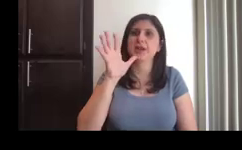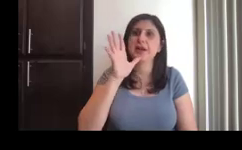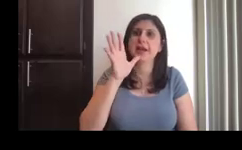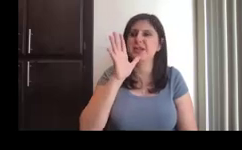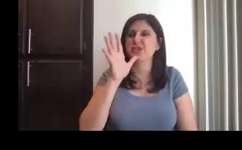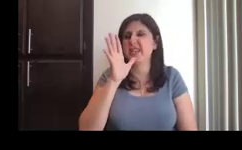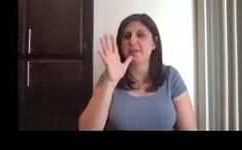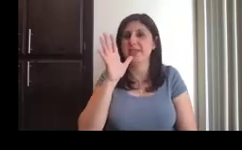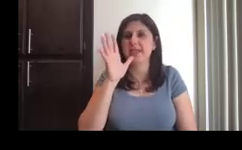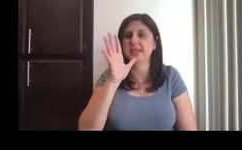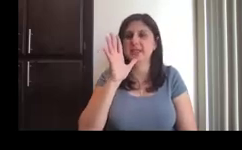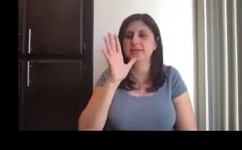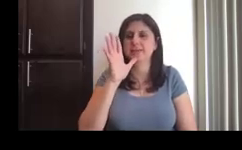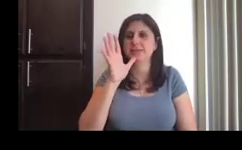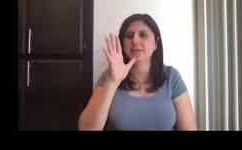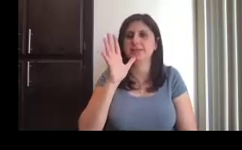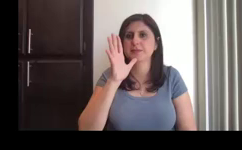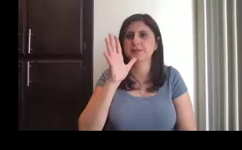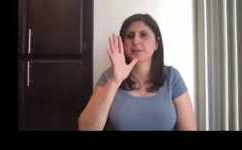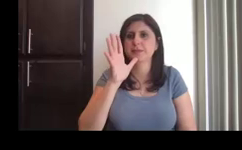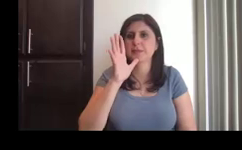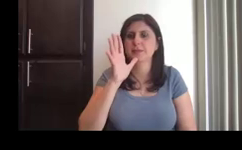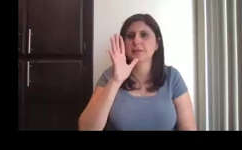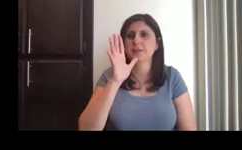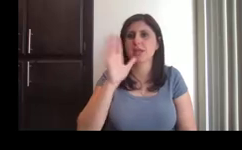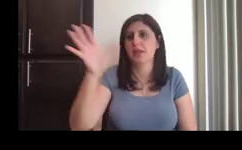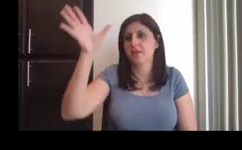it here. I usually tap my signs.